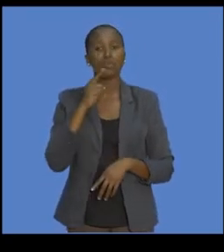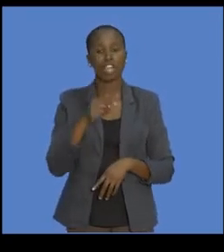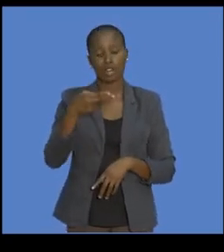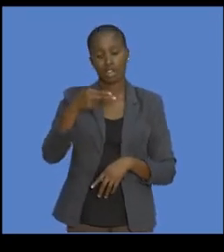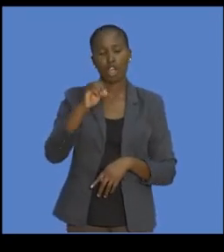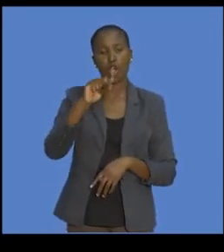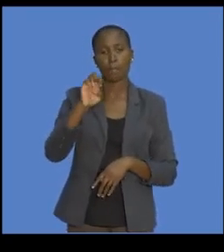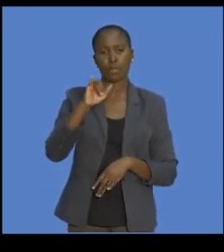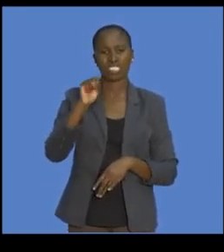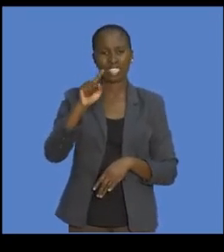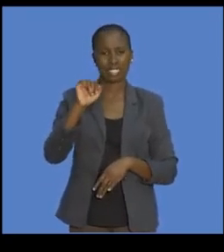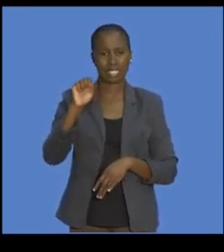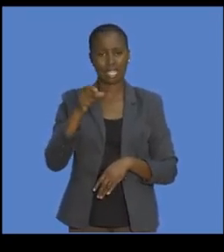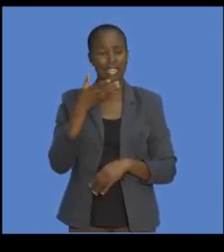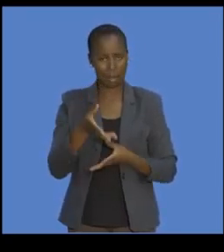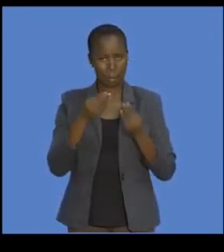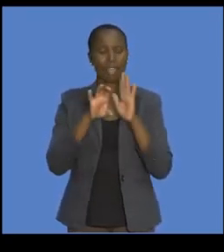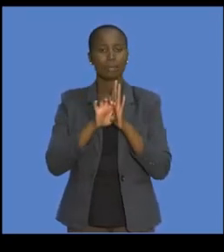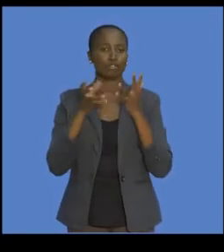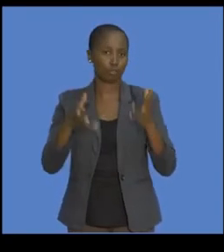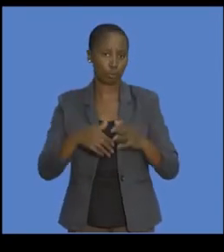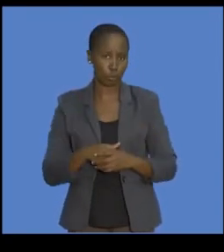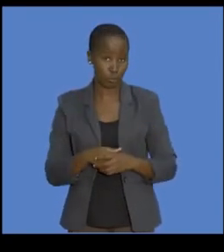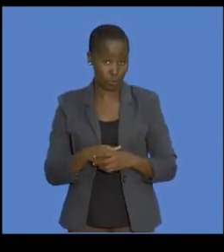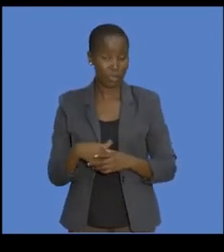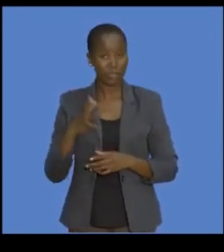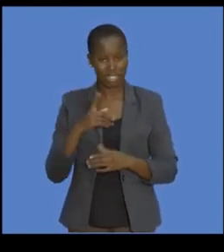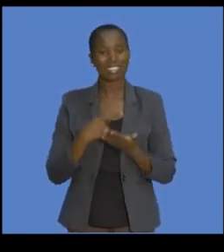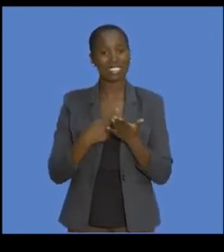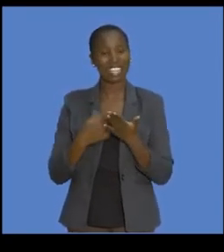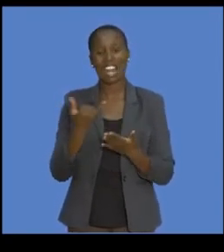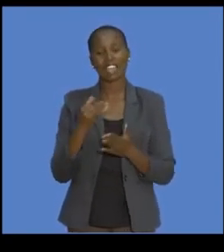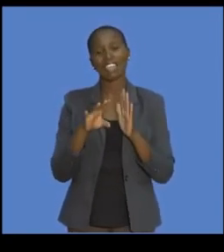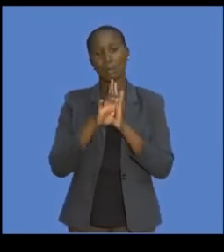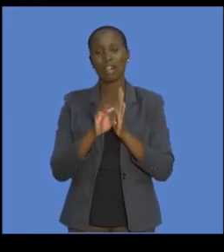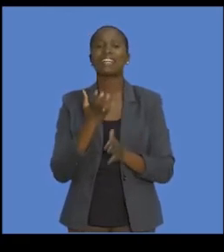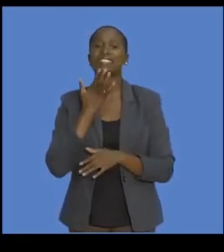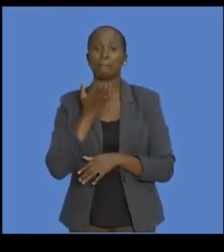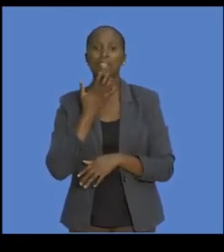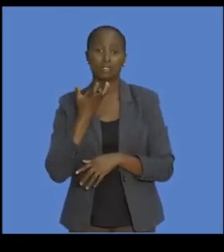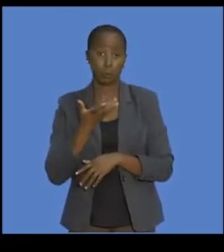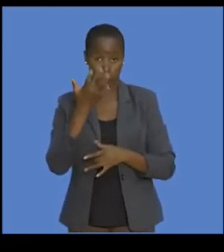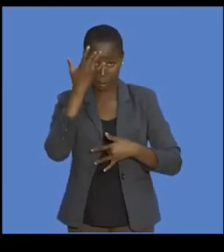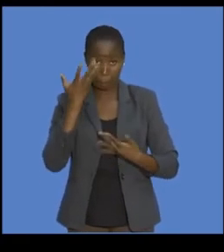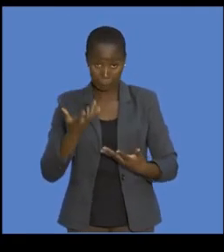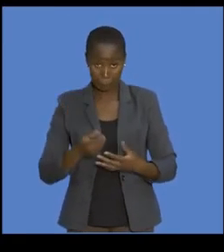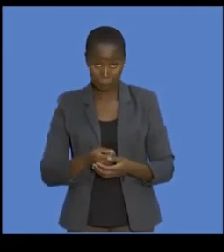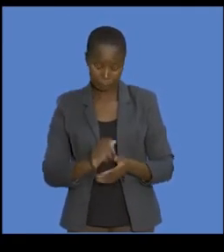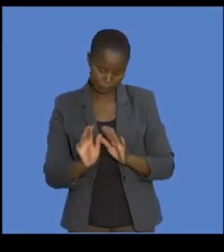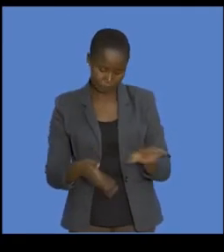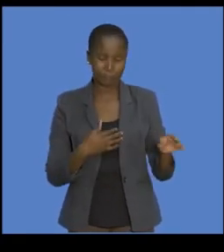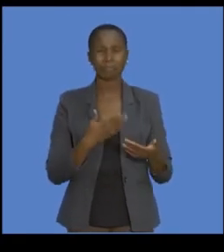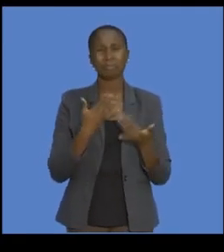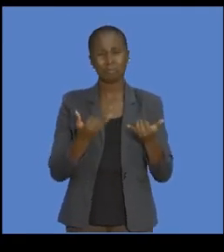in an example of that which we discuss now is diabetes. Okay? Let's look at some questions where we